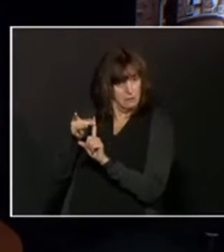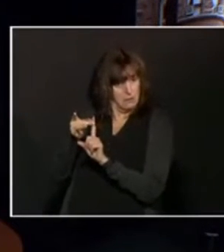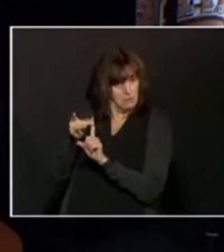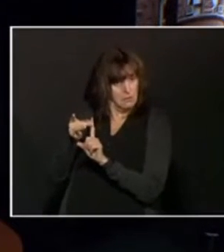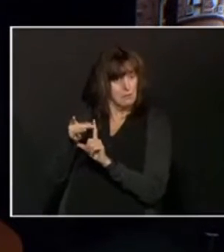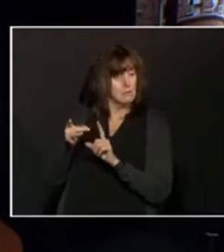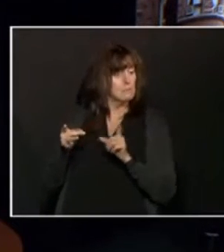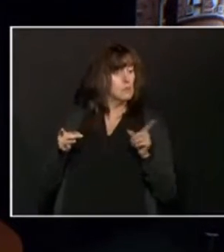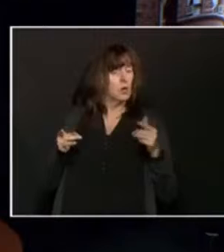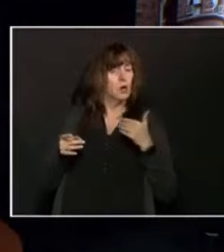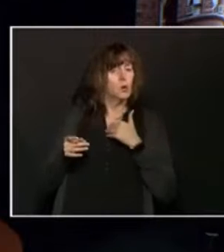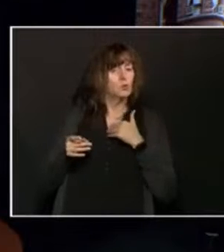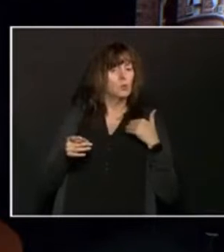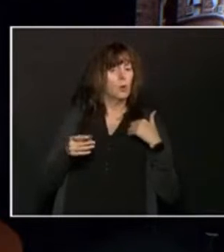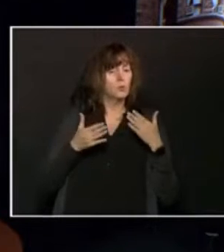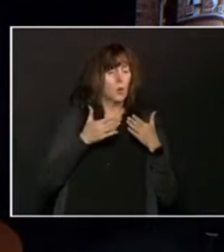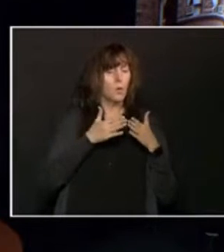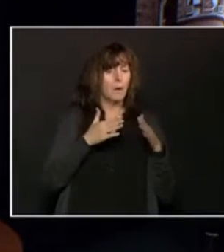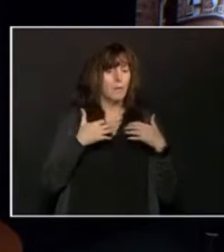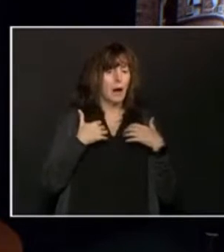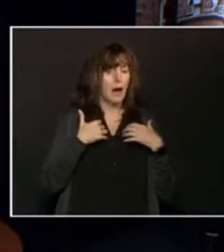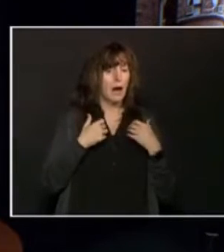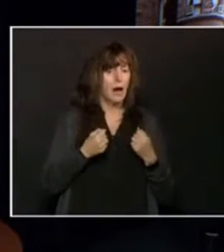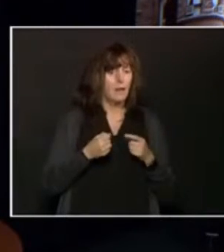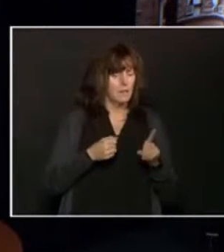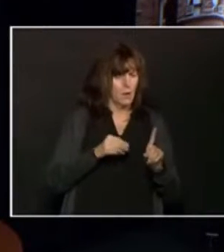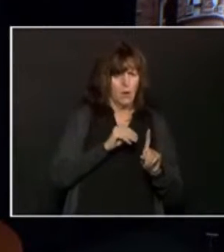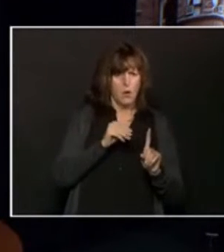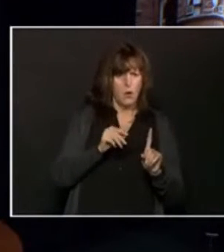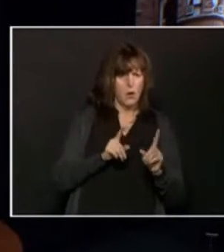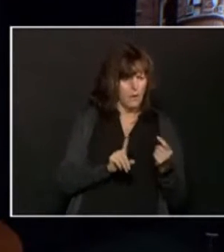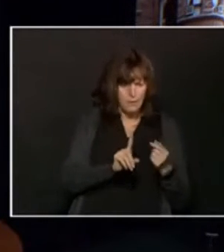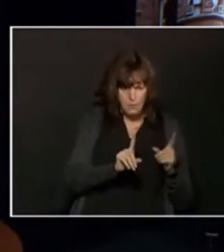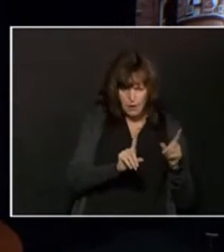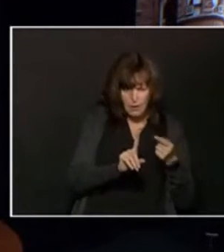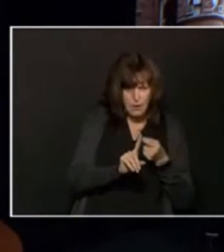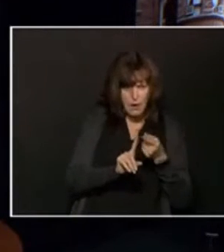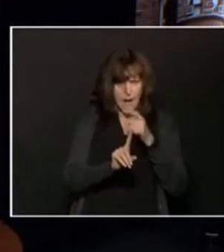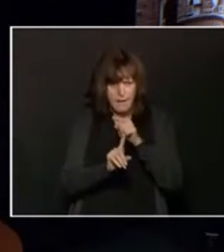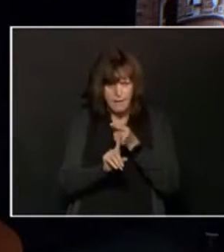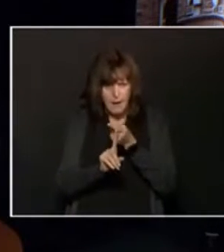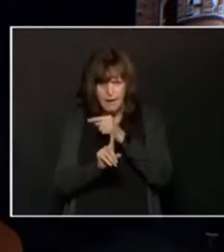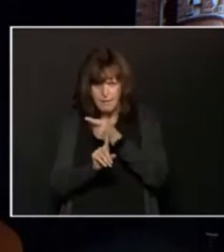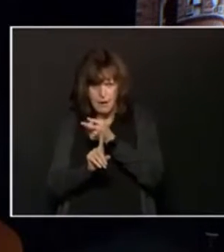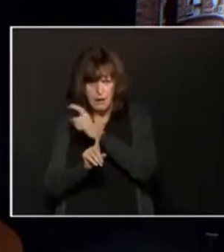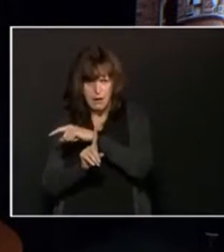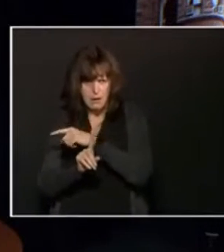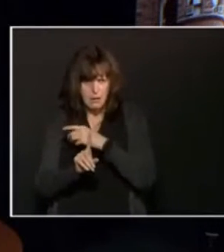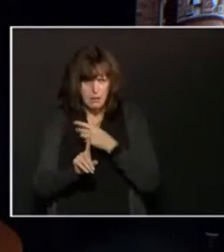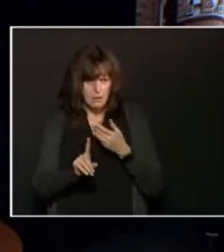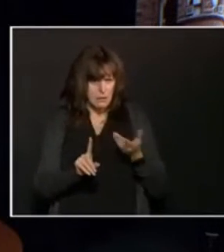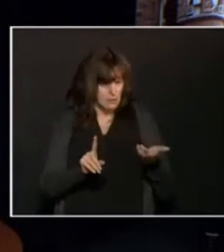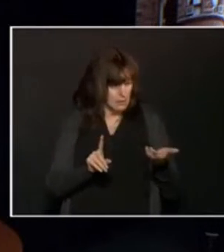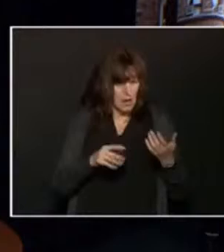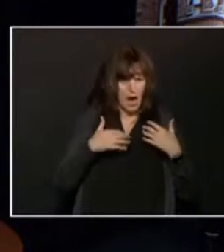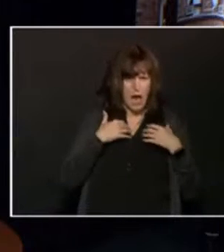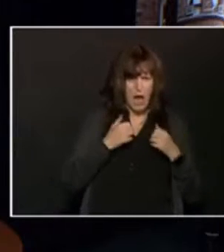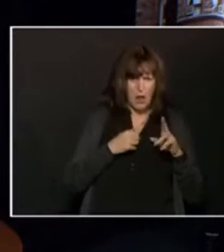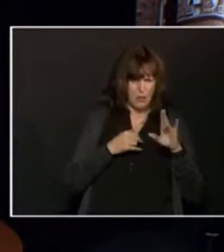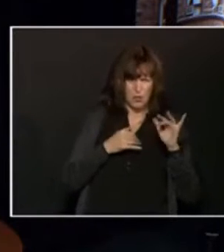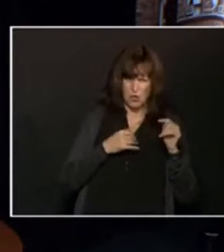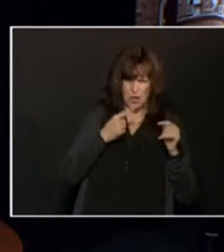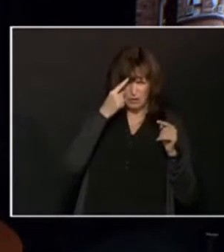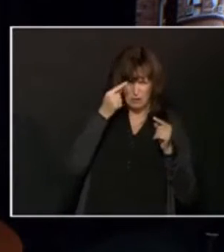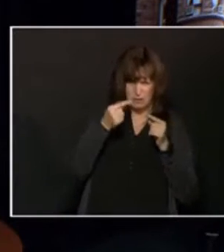epi-link. The health unit's disputing that, saying it's now 12%. And Public Health